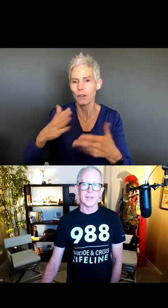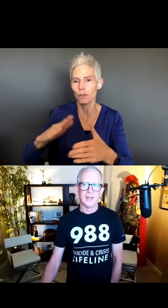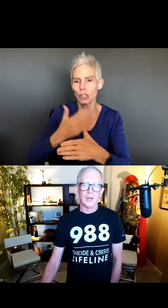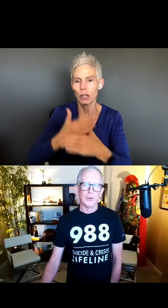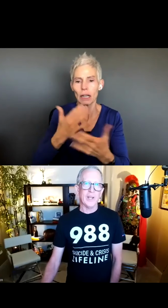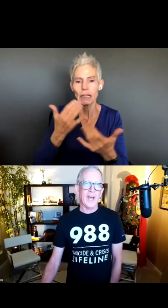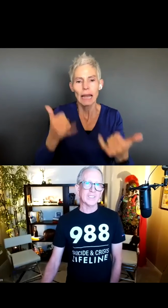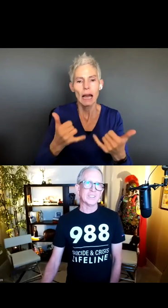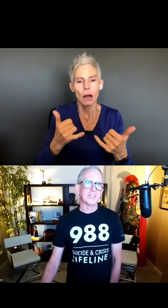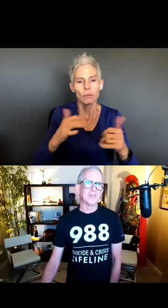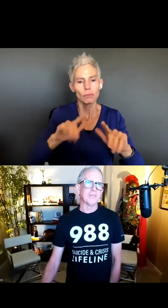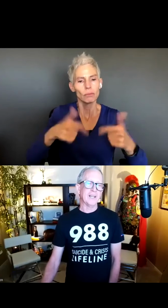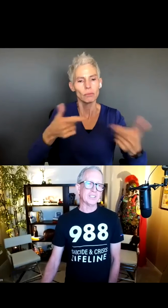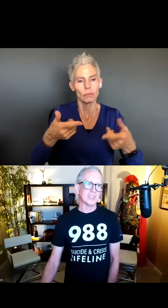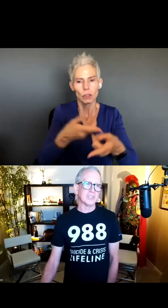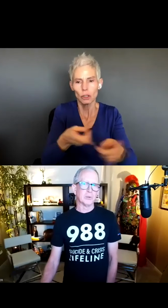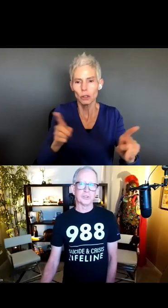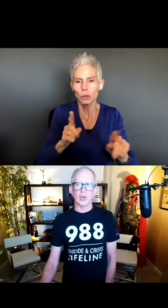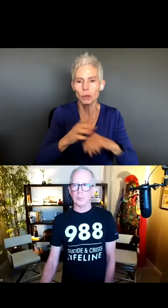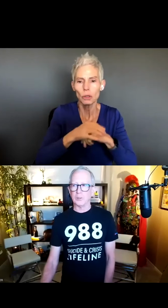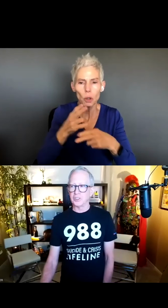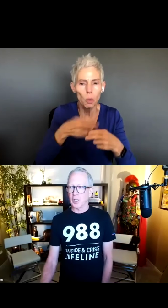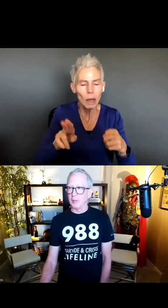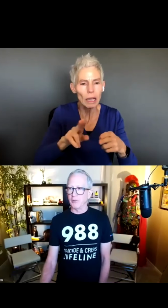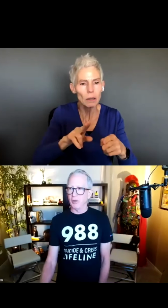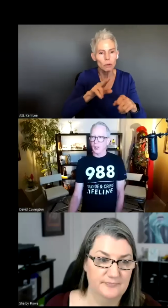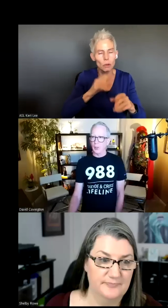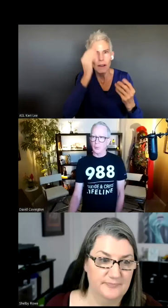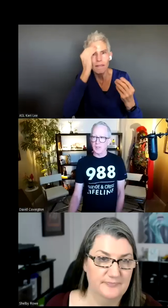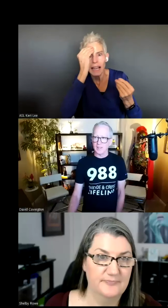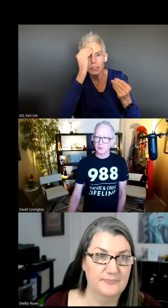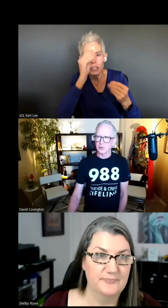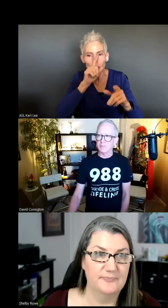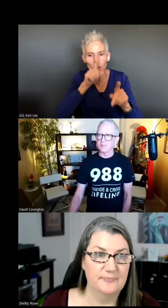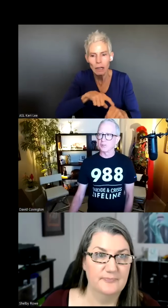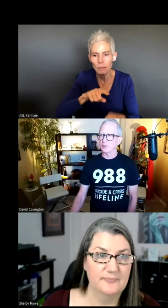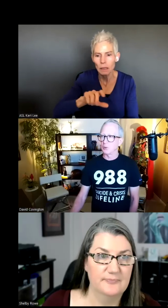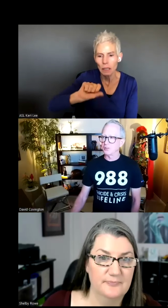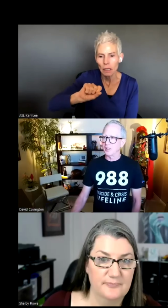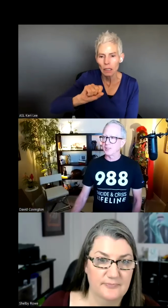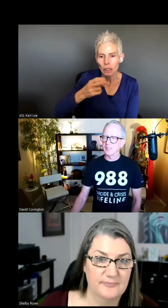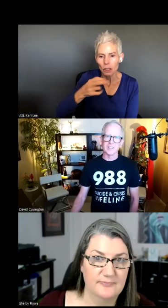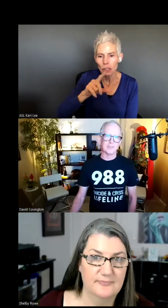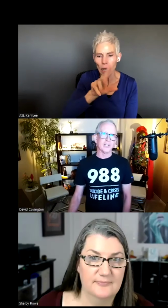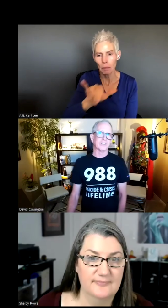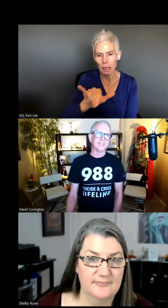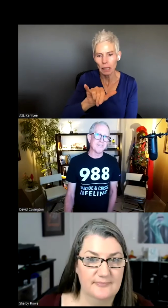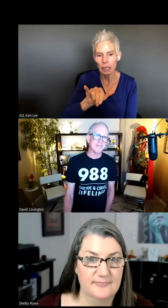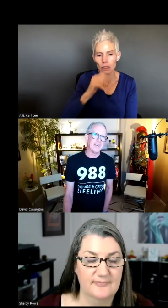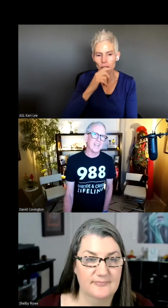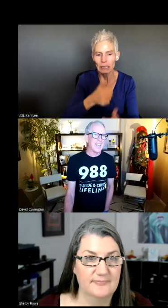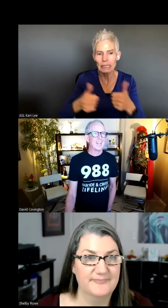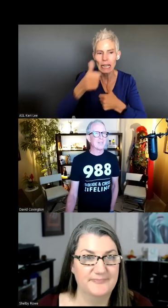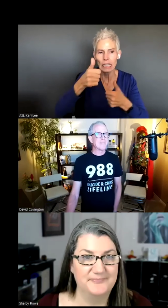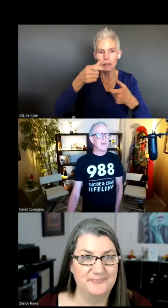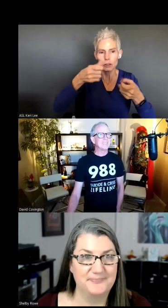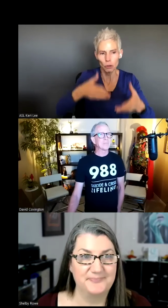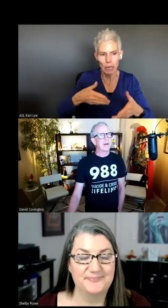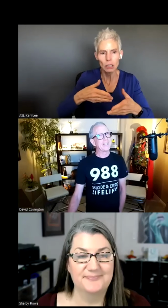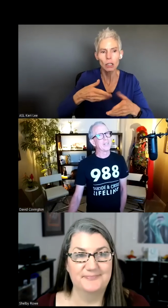quick reactions and reflections. And we'll start with Shelby Rowe, Suicide Prevention Resource Center Executive Director, dear friend, and